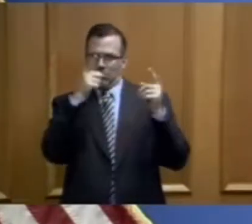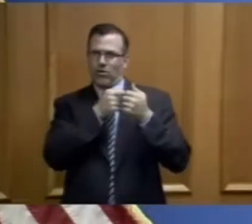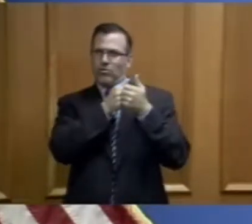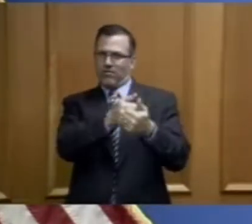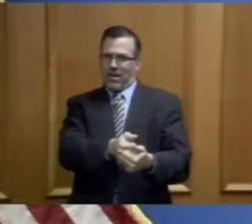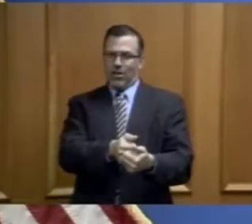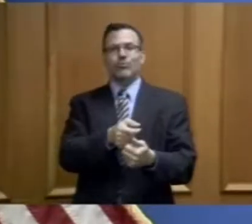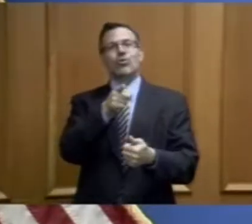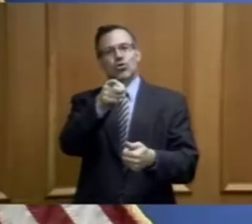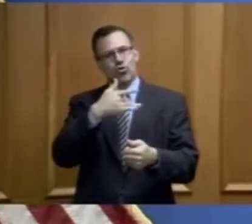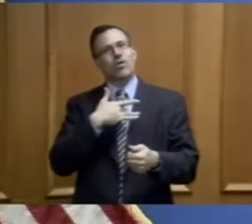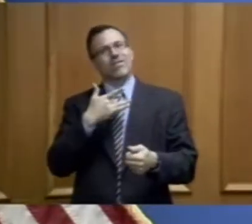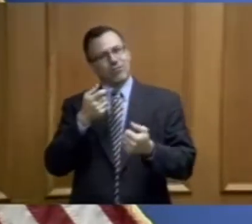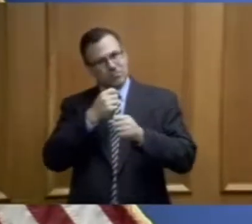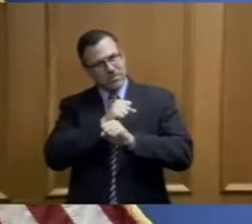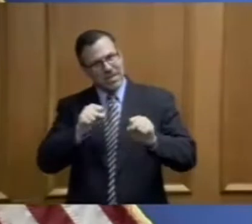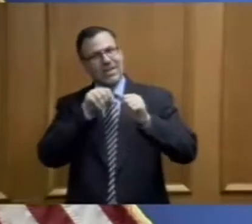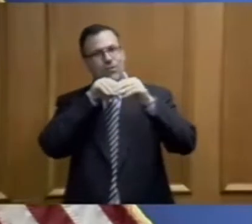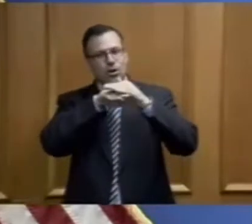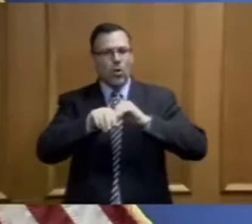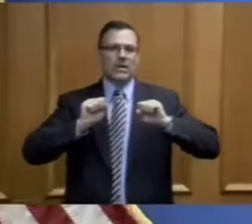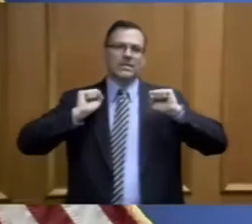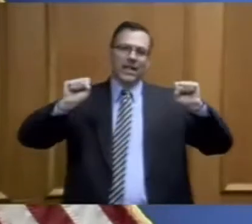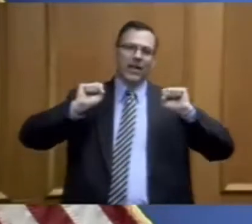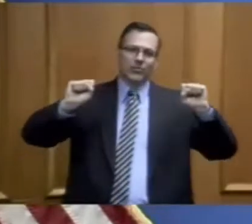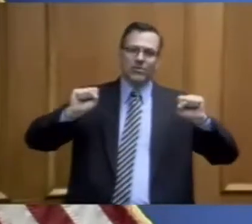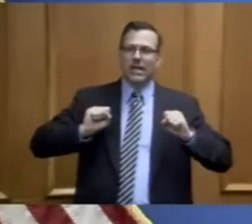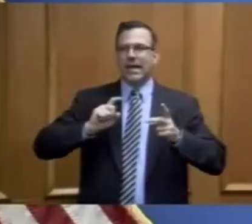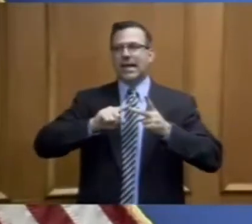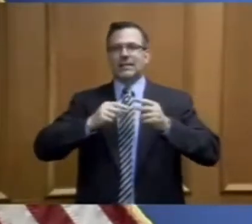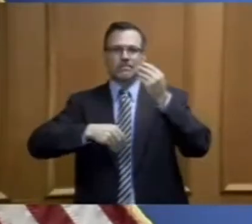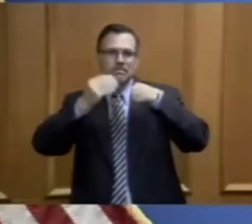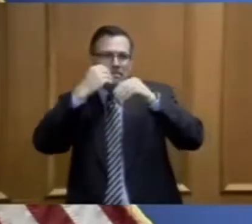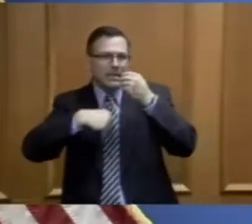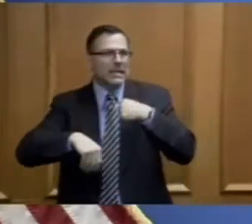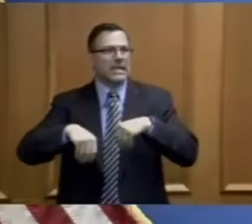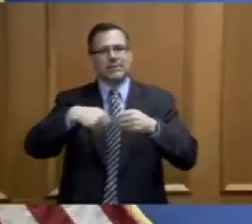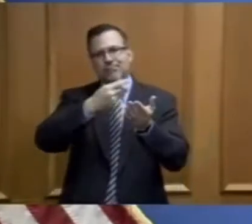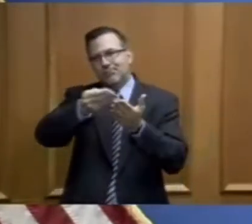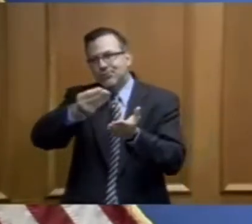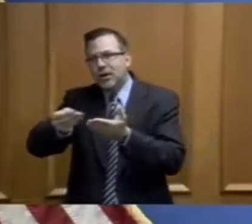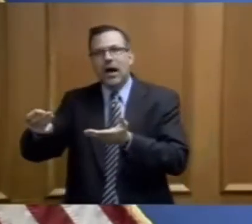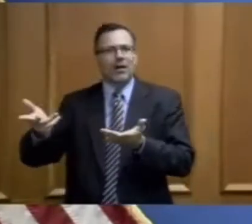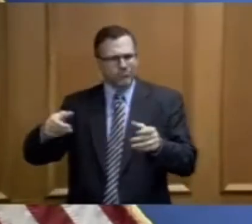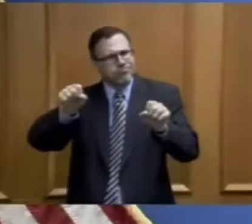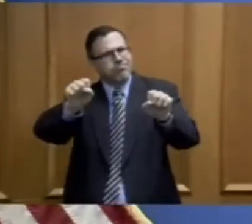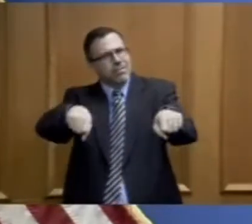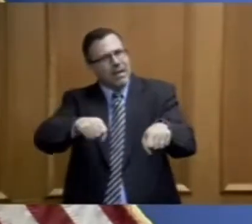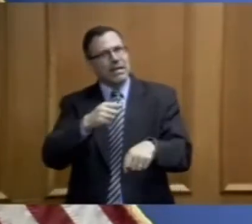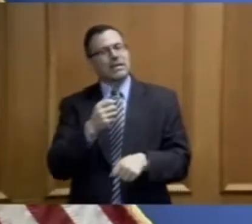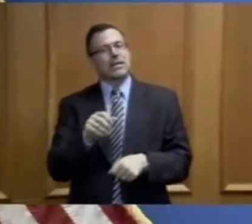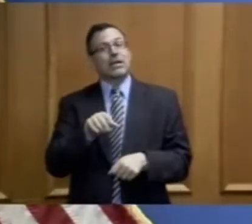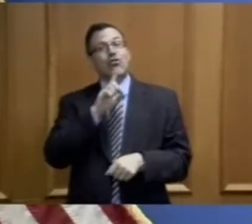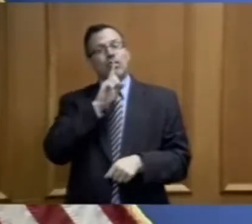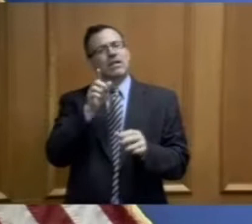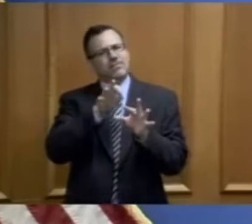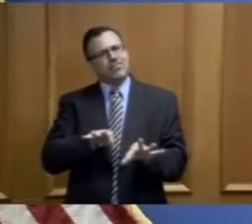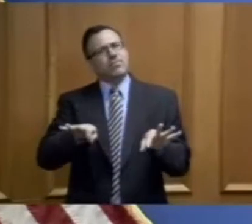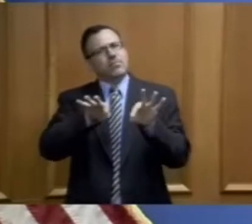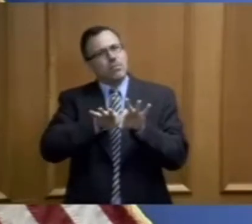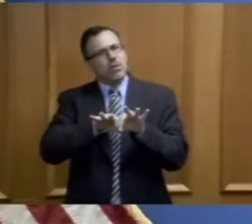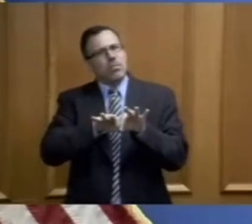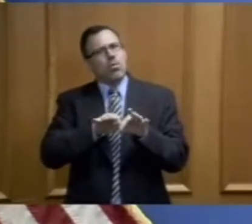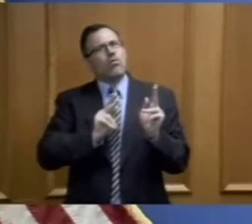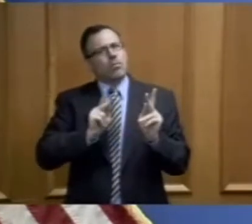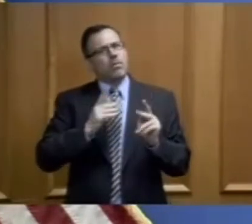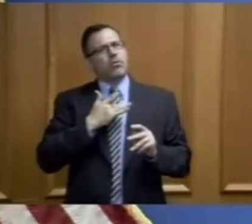that keeps our economy running. We need to remind one another that that consumer confidence is incredibly important if we